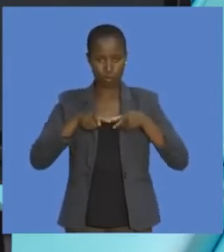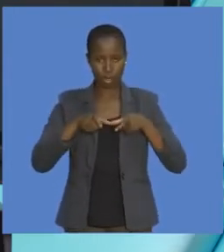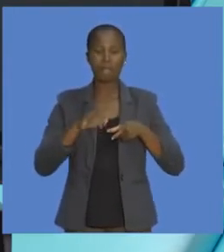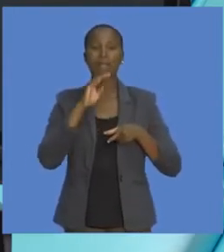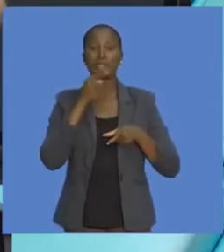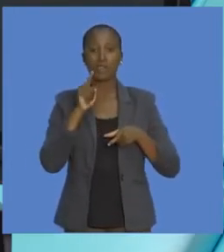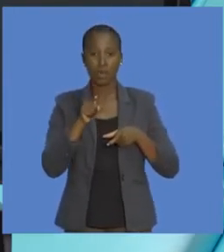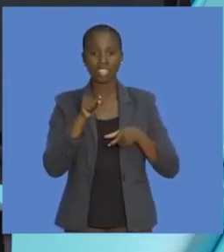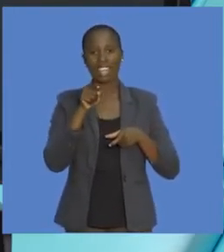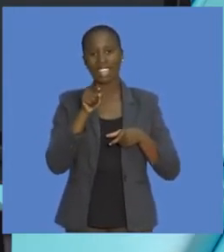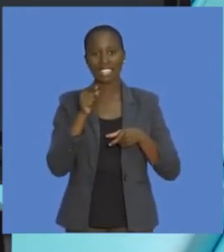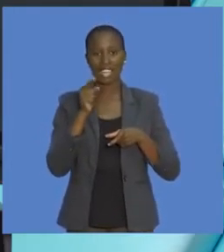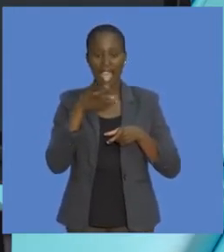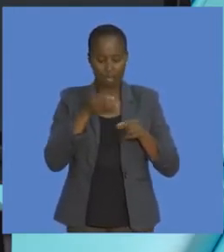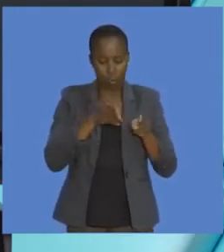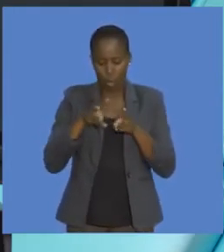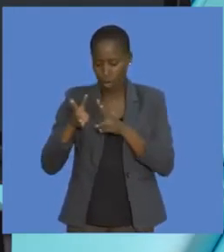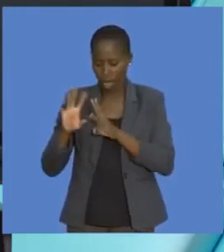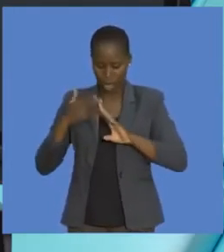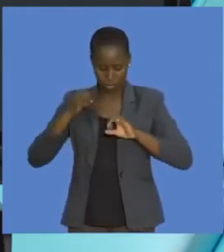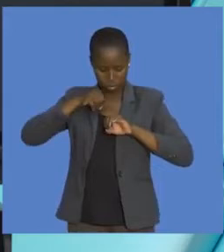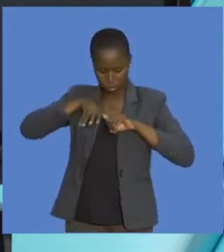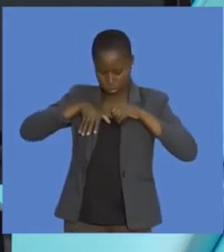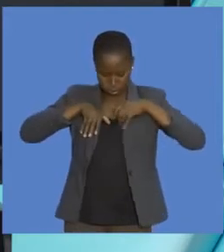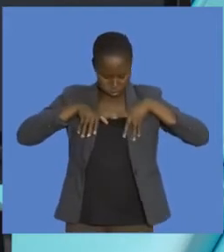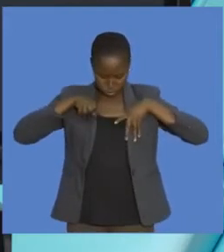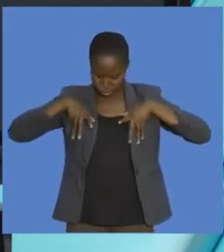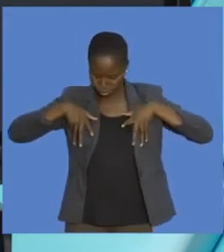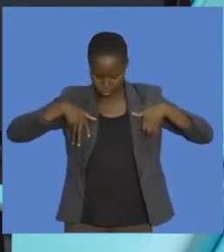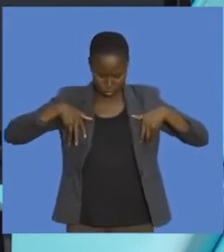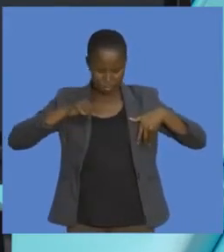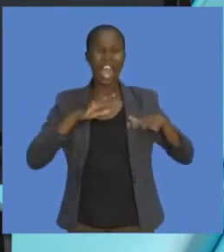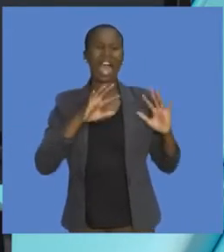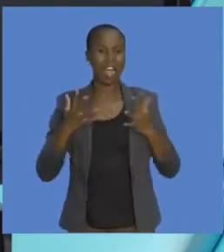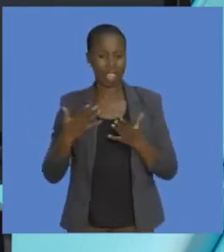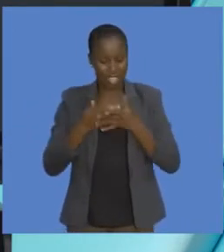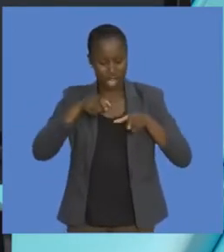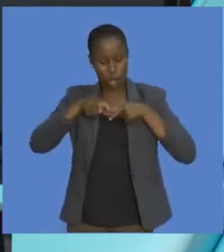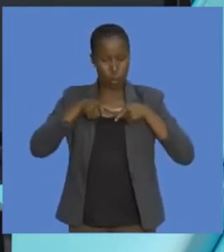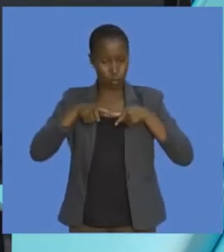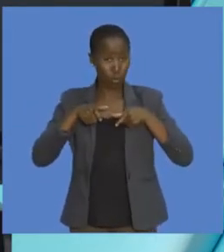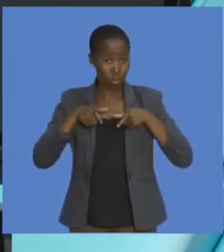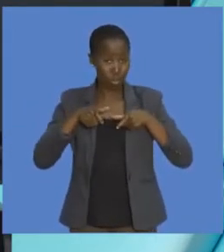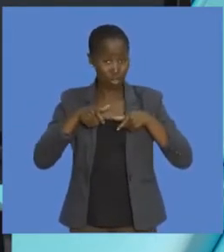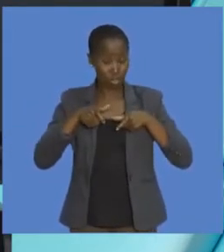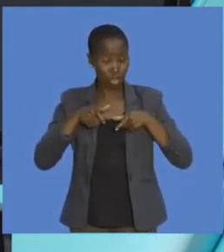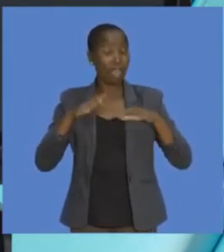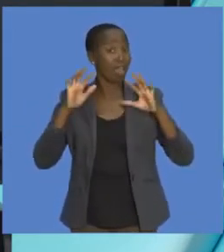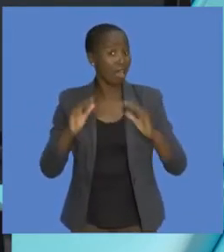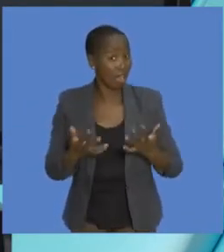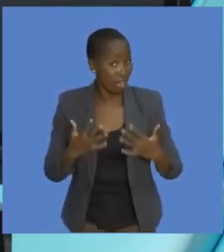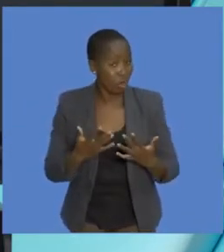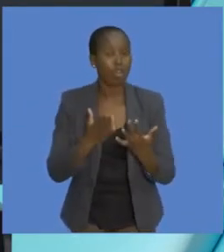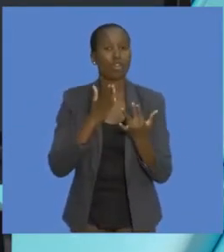or pathways for impulses to travel and bring about coordination, both through a